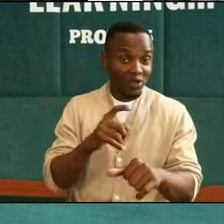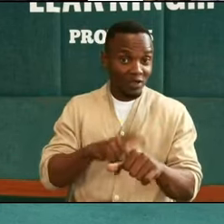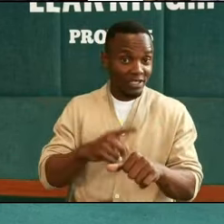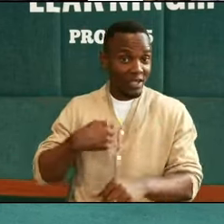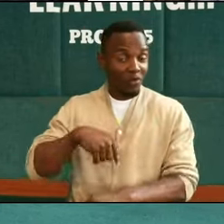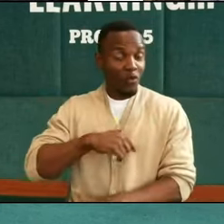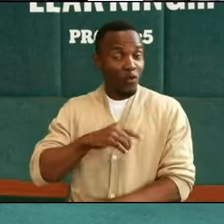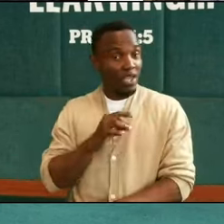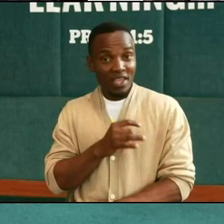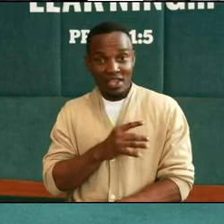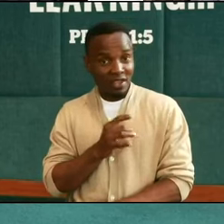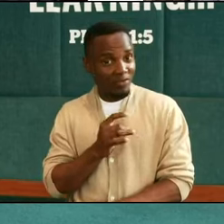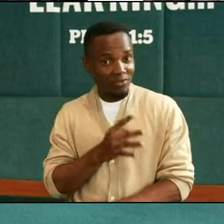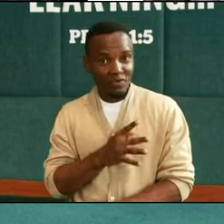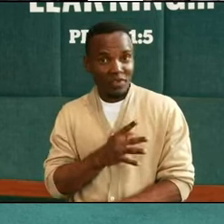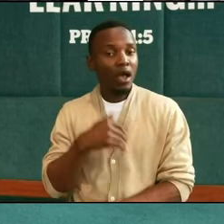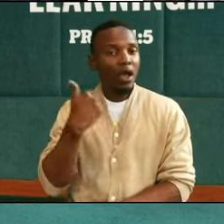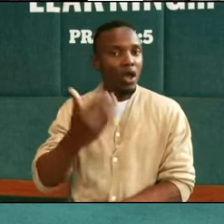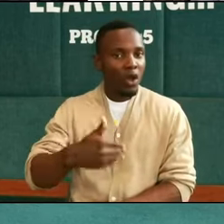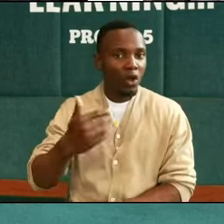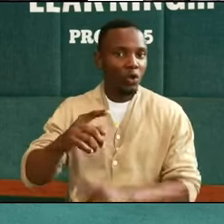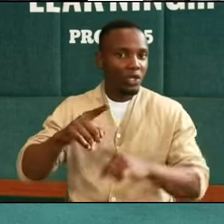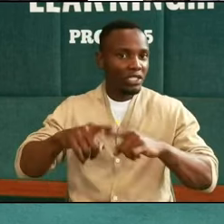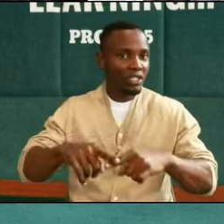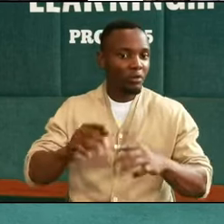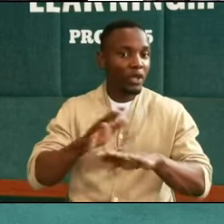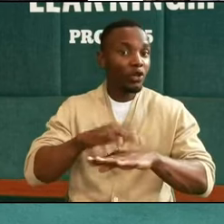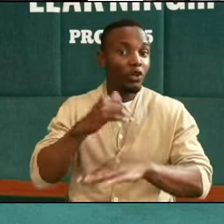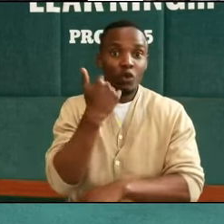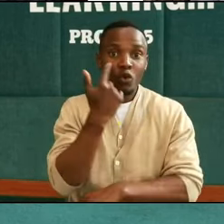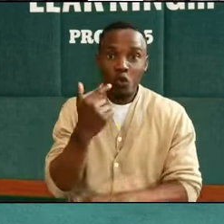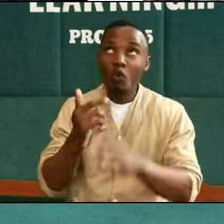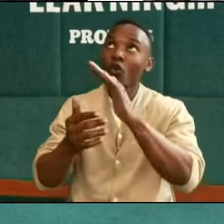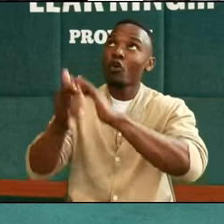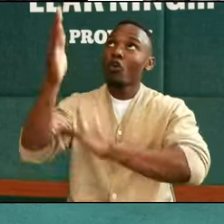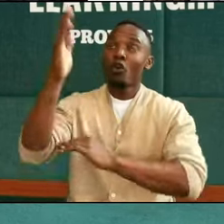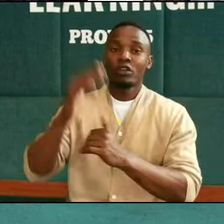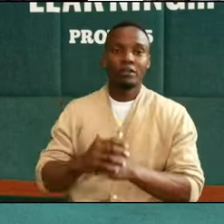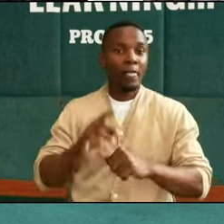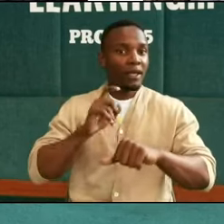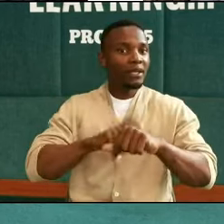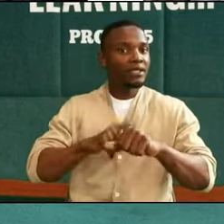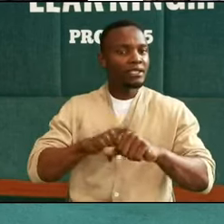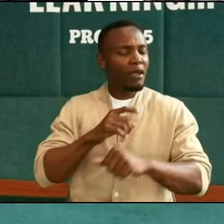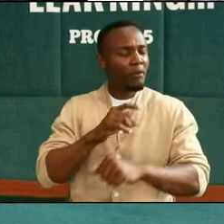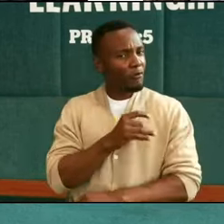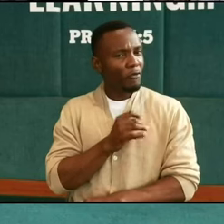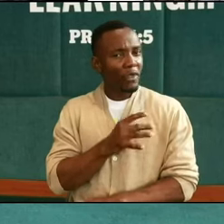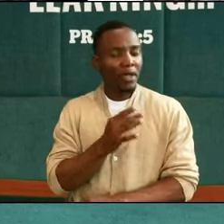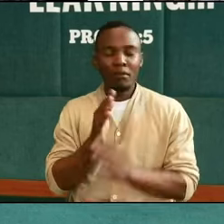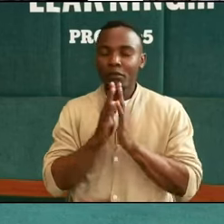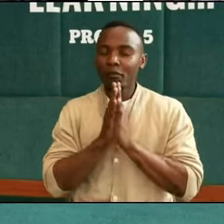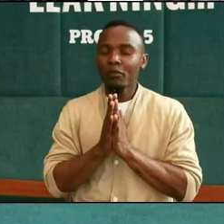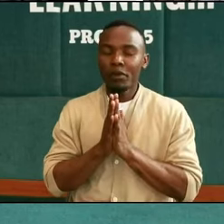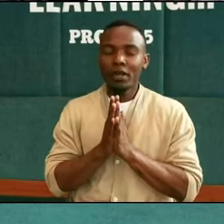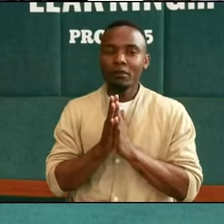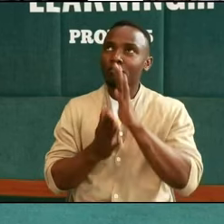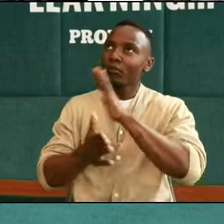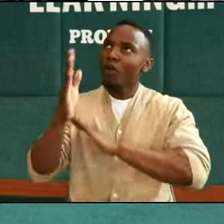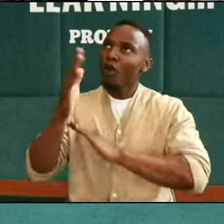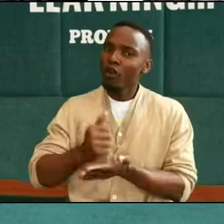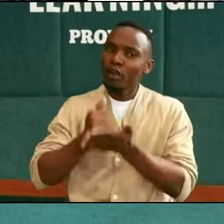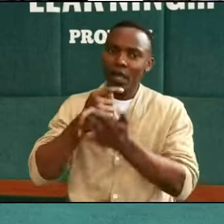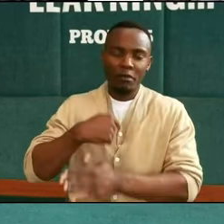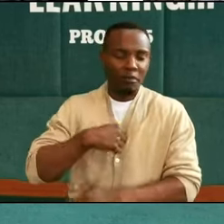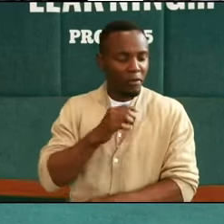scared, we can always depend on God. So when you're scared, you pray, dear Jesus, please help me not to be scared of.